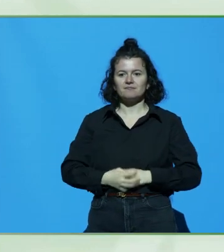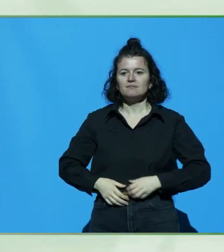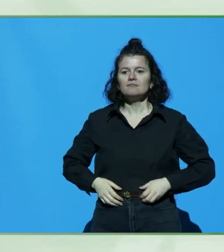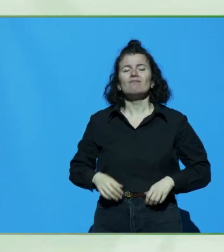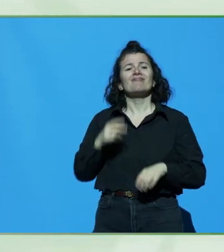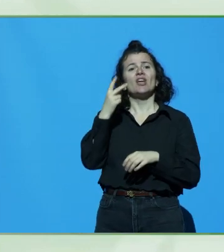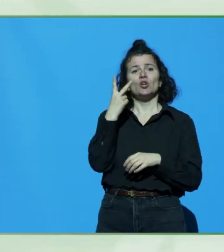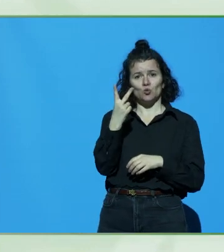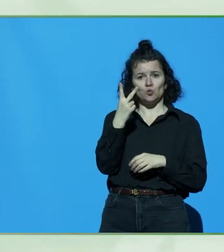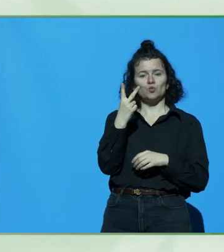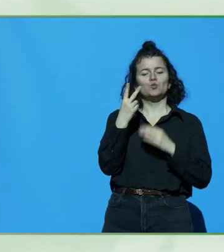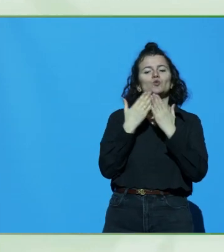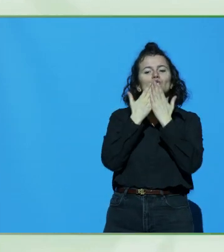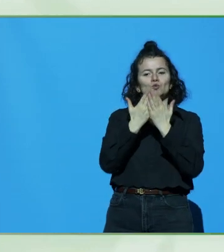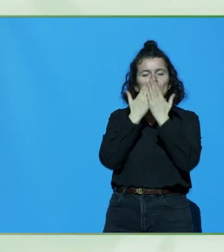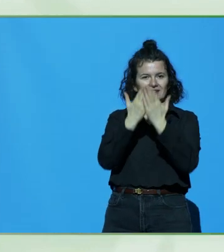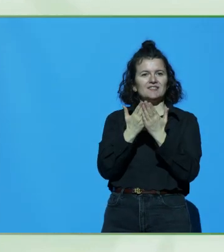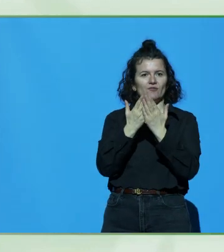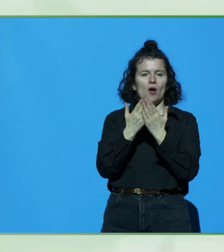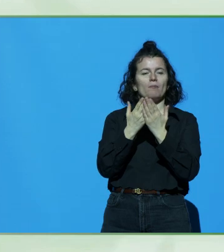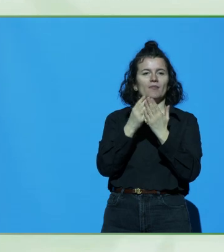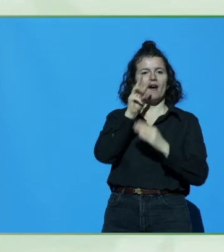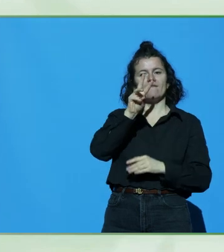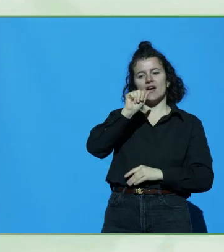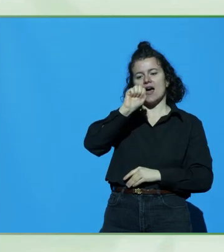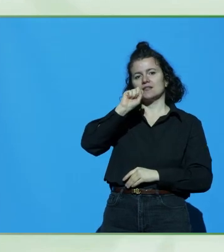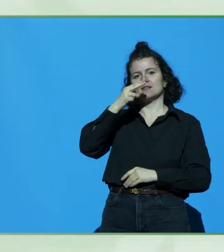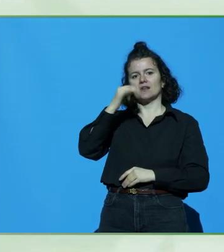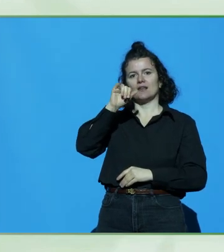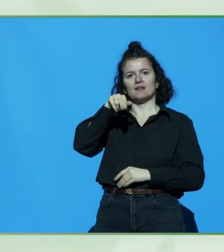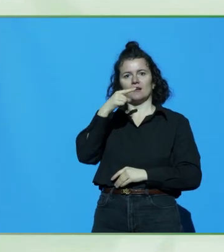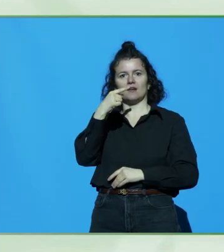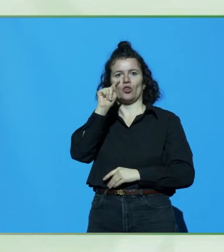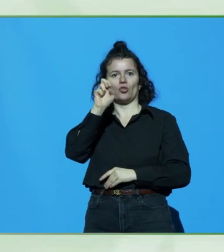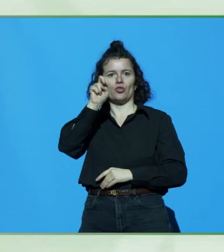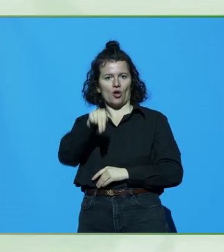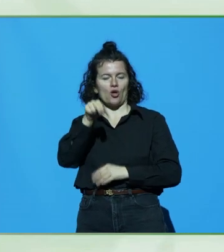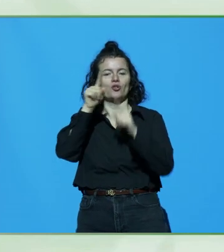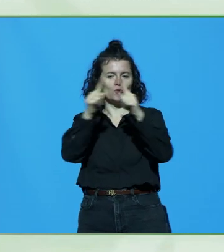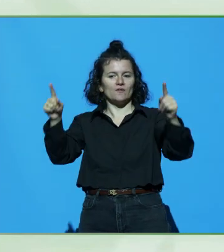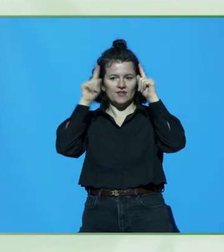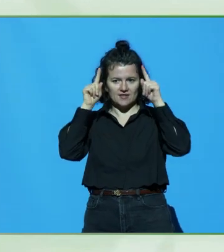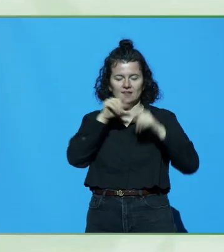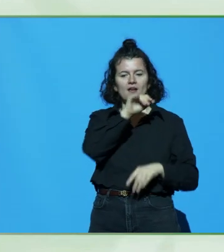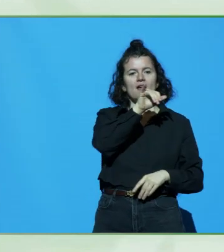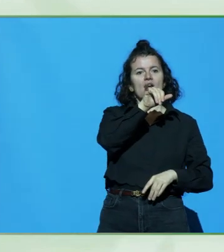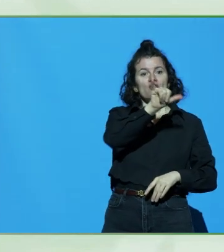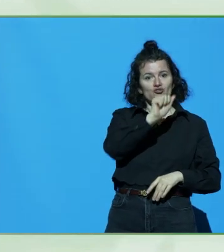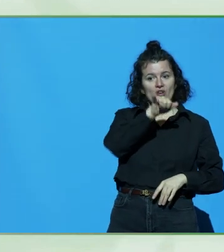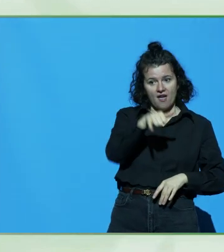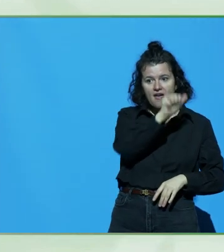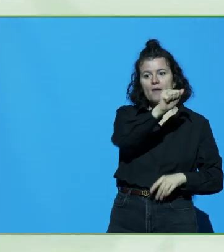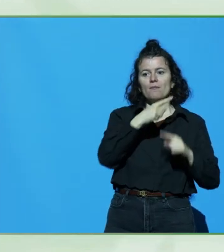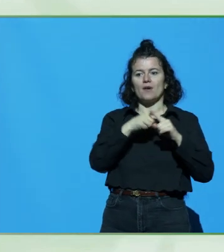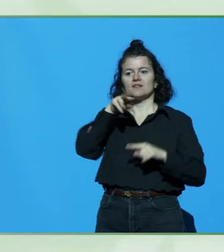Washington, Jaya and Francesca. And I was really, it gave me hope because I was watching and observing